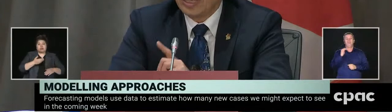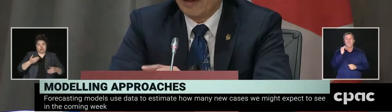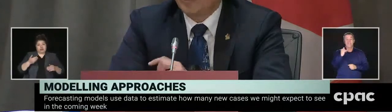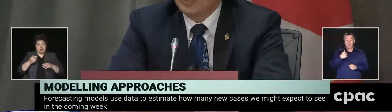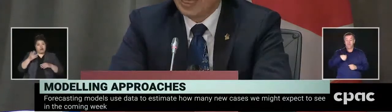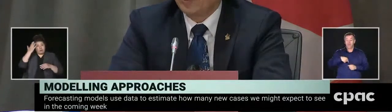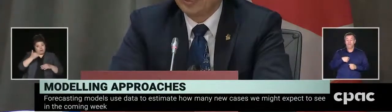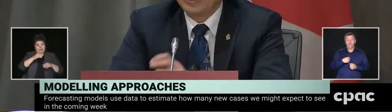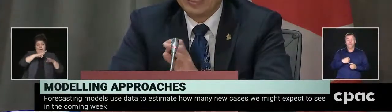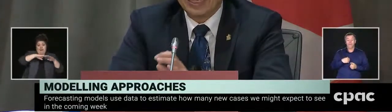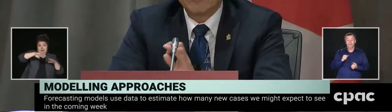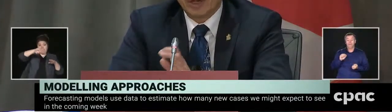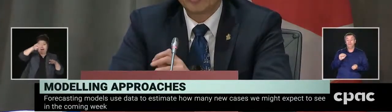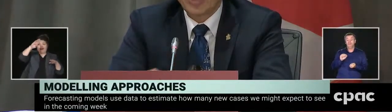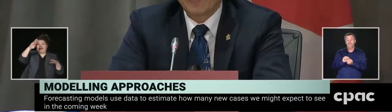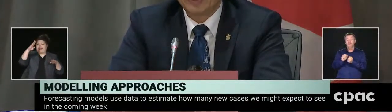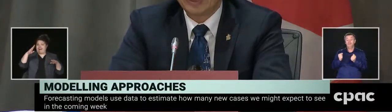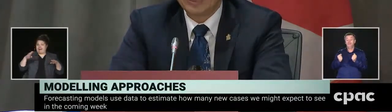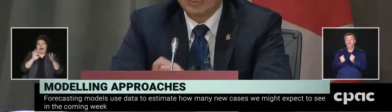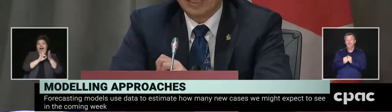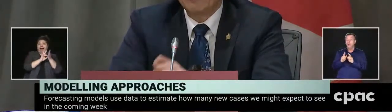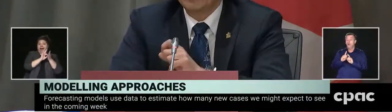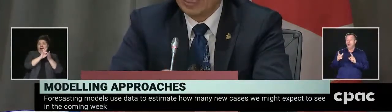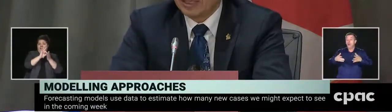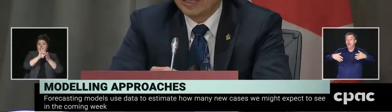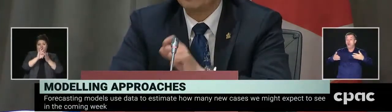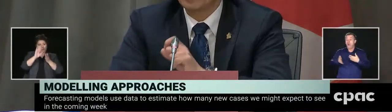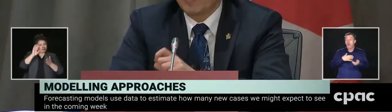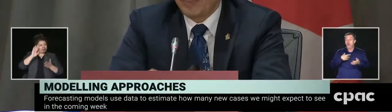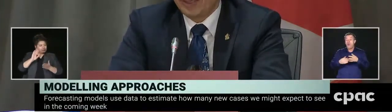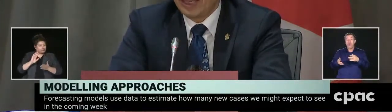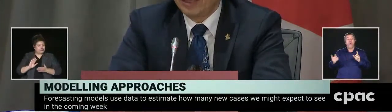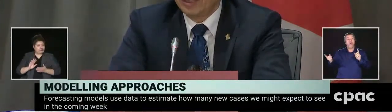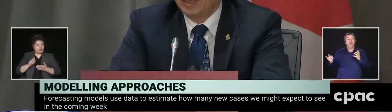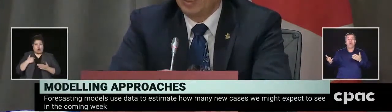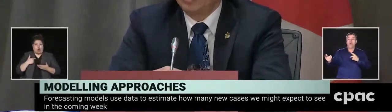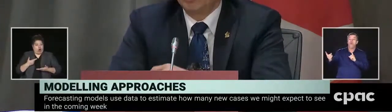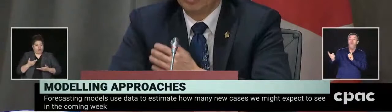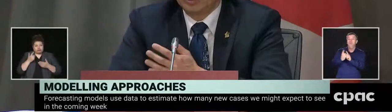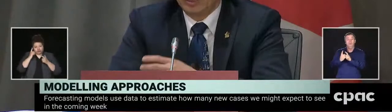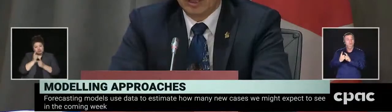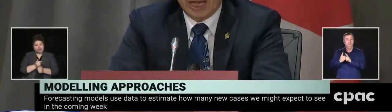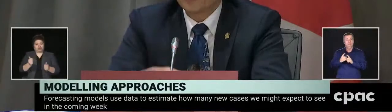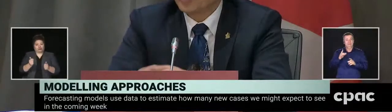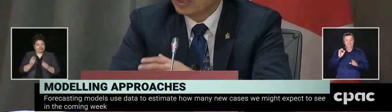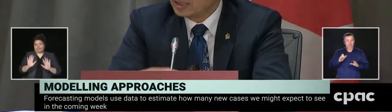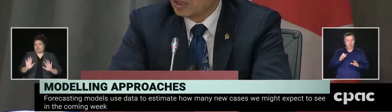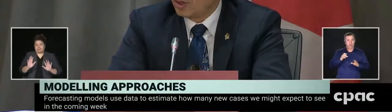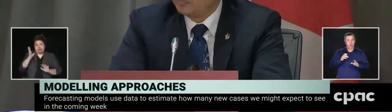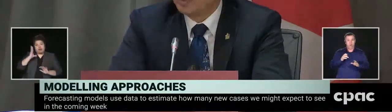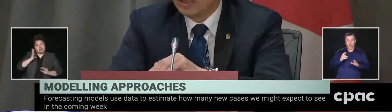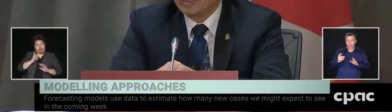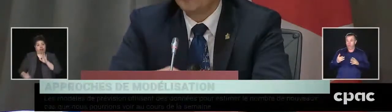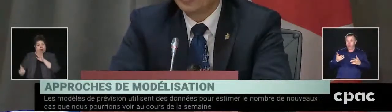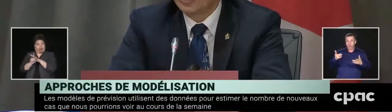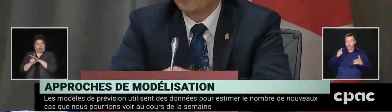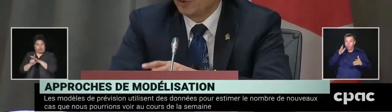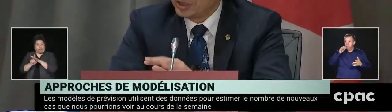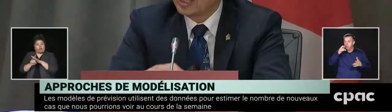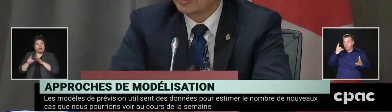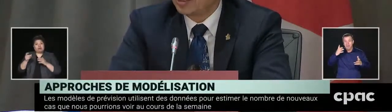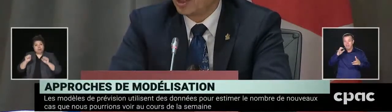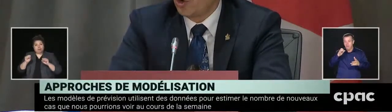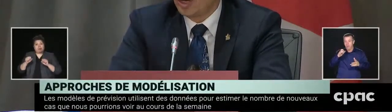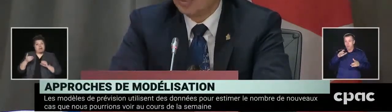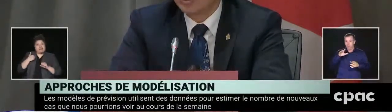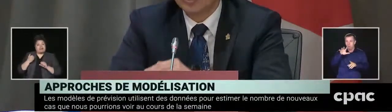curve, you have to be able to detect very rapidly if cases then pop up again, little outbreaks and so on, because then you might